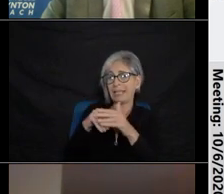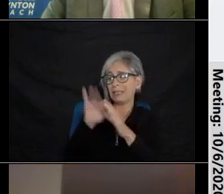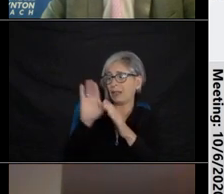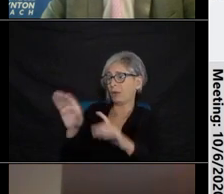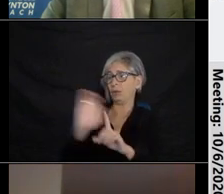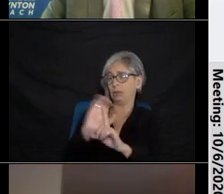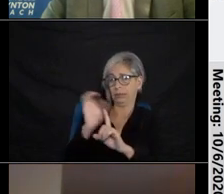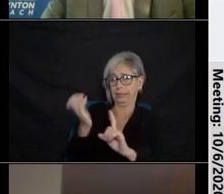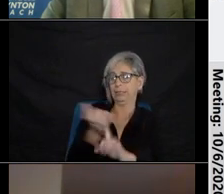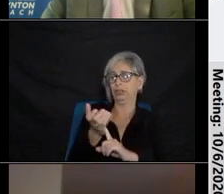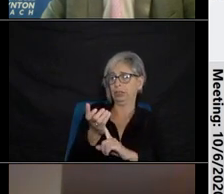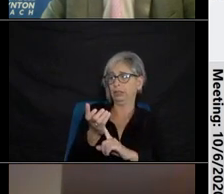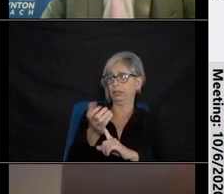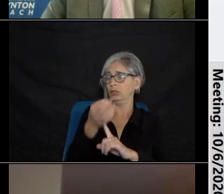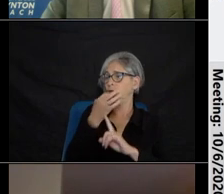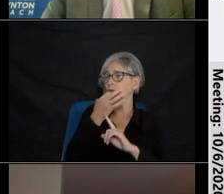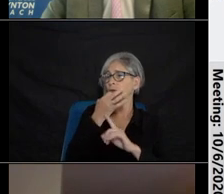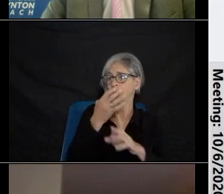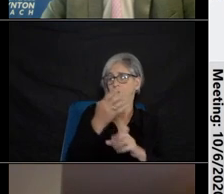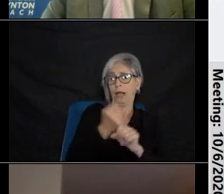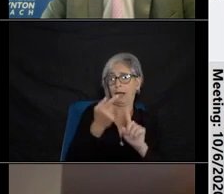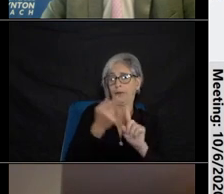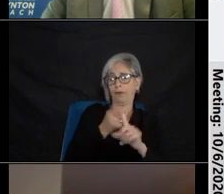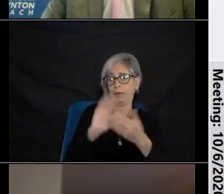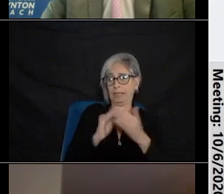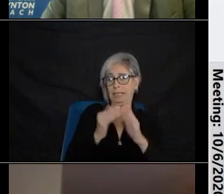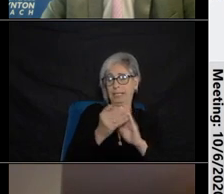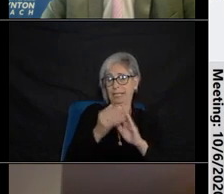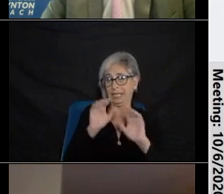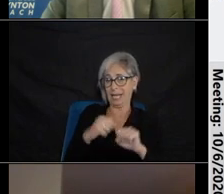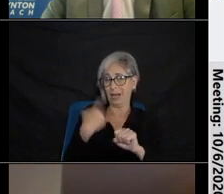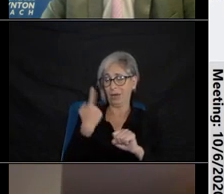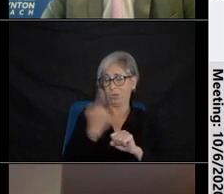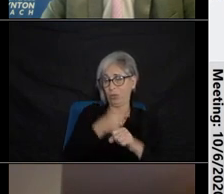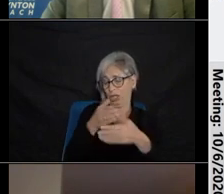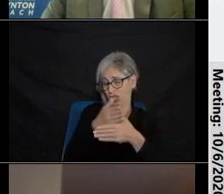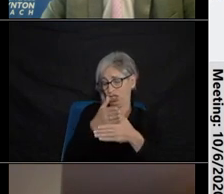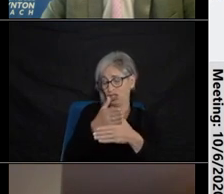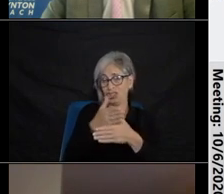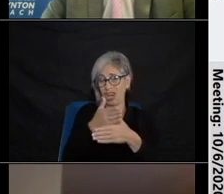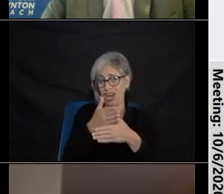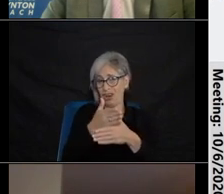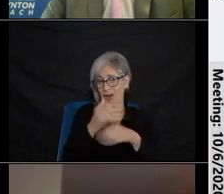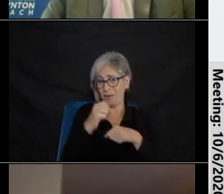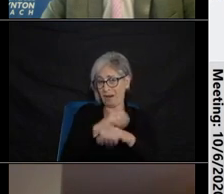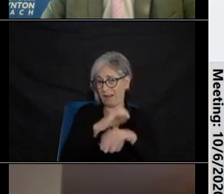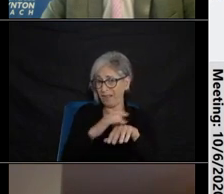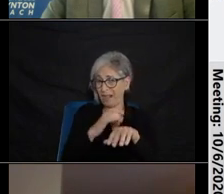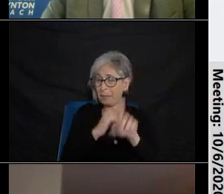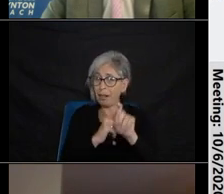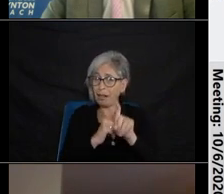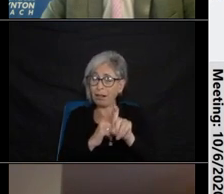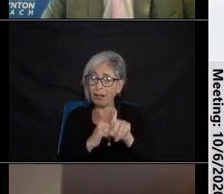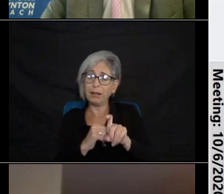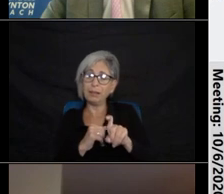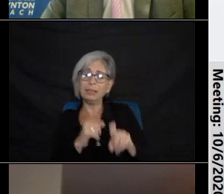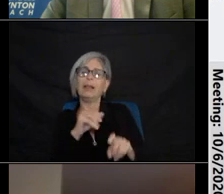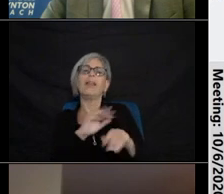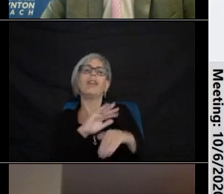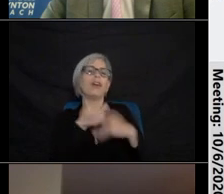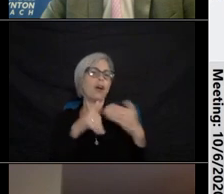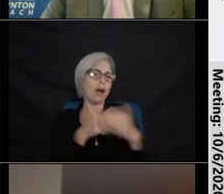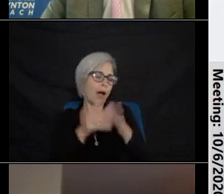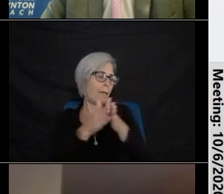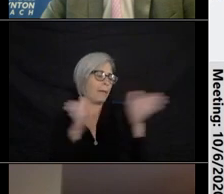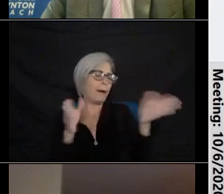conditions as soon as they are received by the city. Is that something that we can make available? They are all public